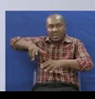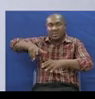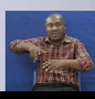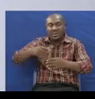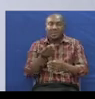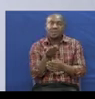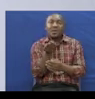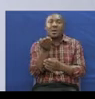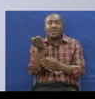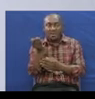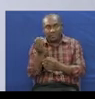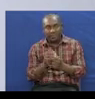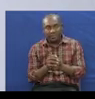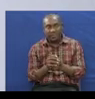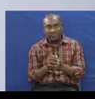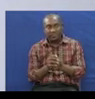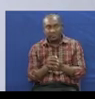rivers, and other